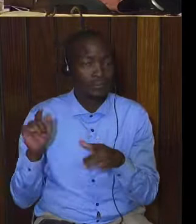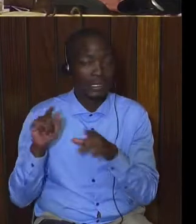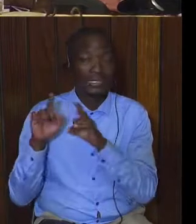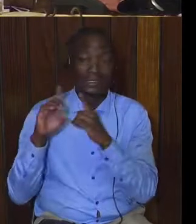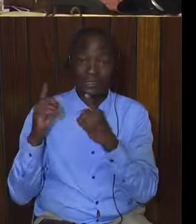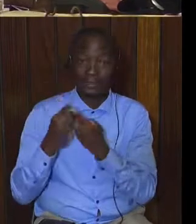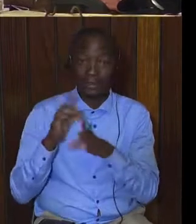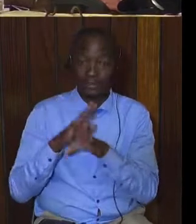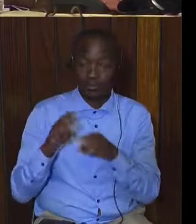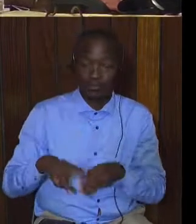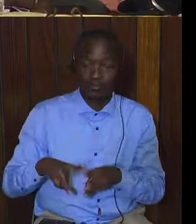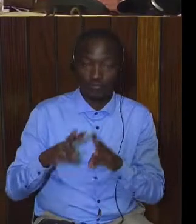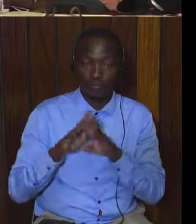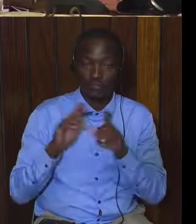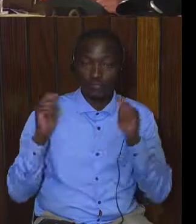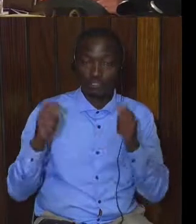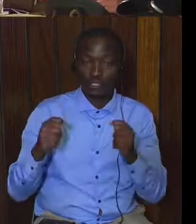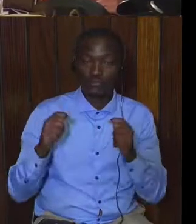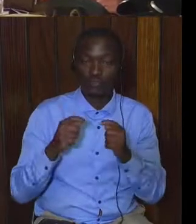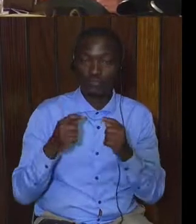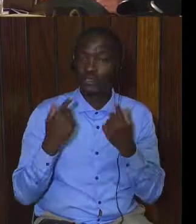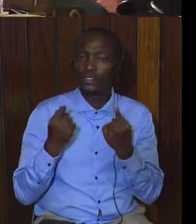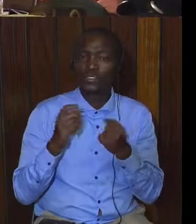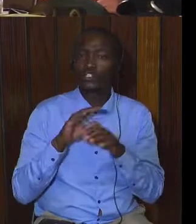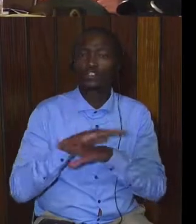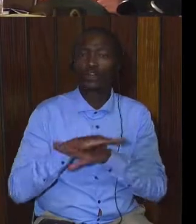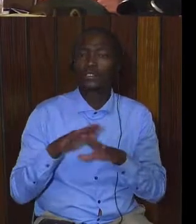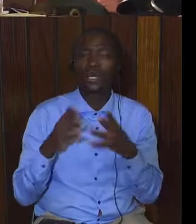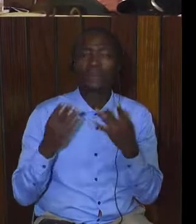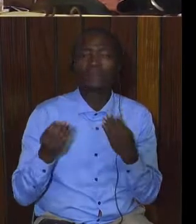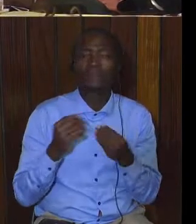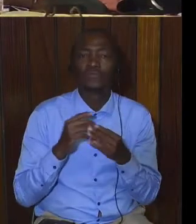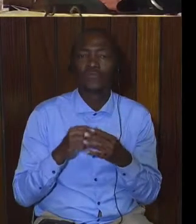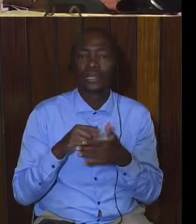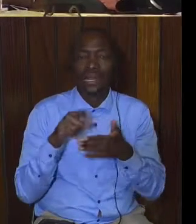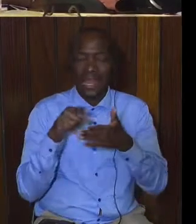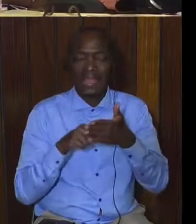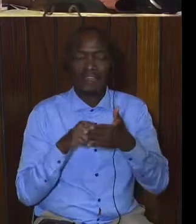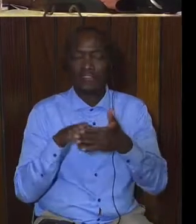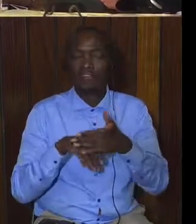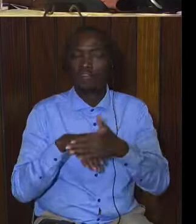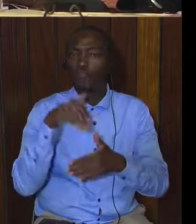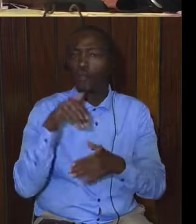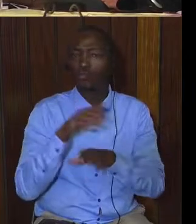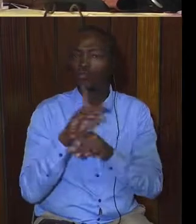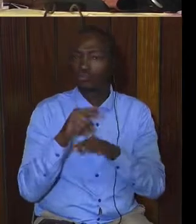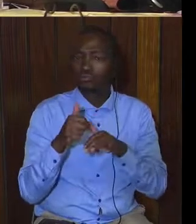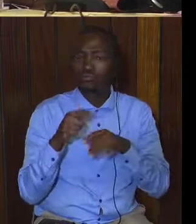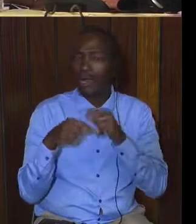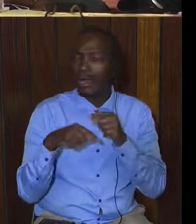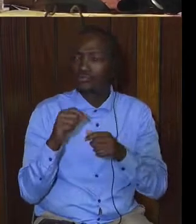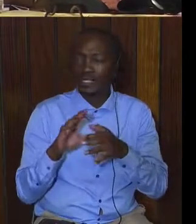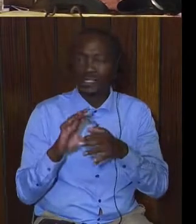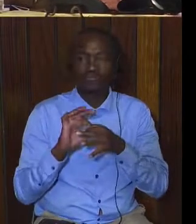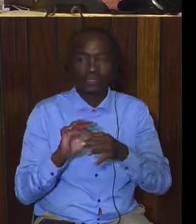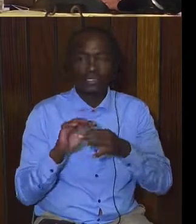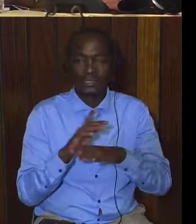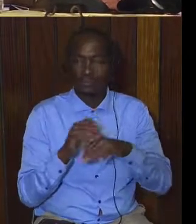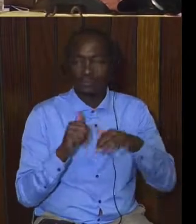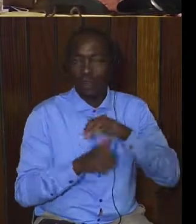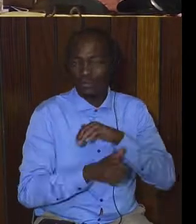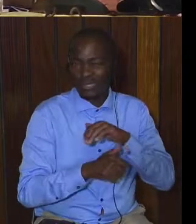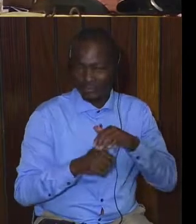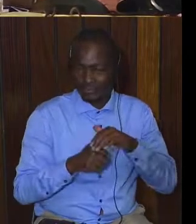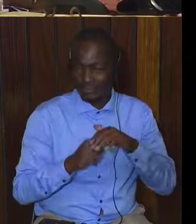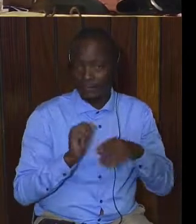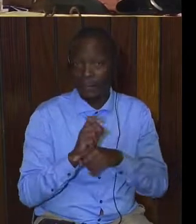Department of Roads and Transport did not have a vote related to Gautrain, obviously. So